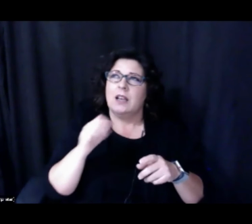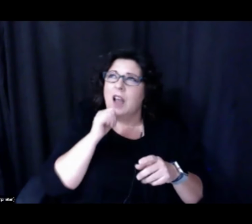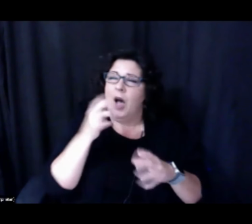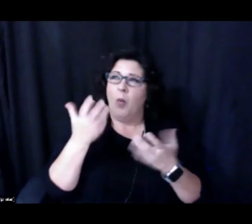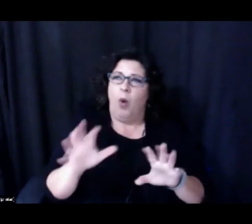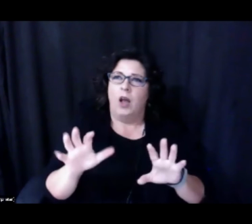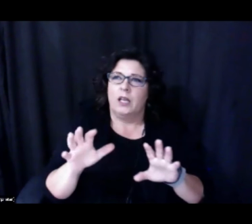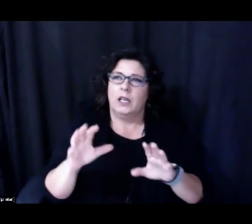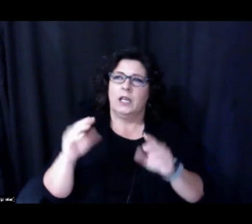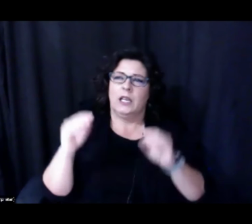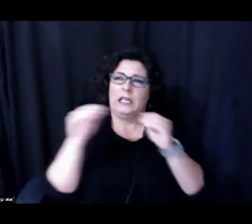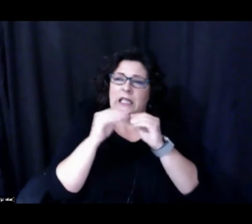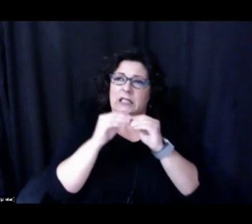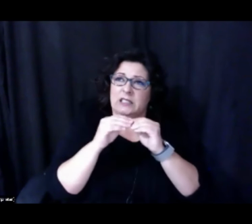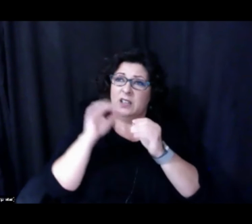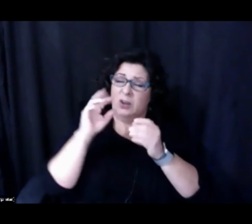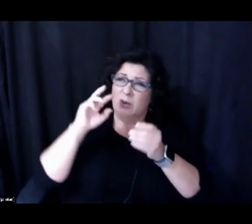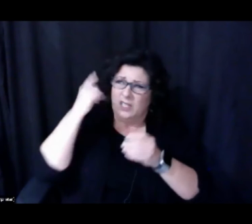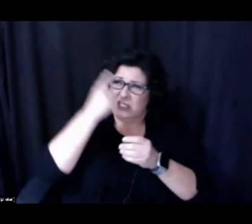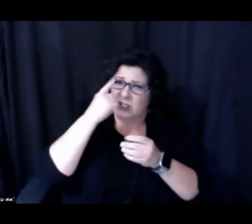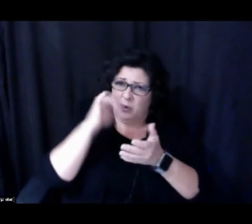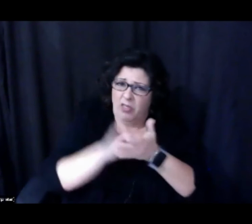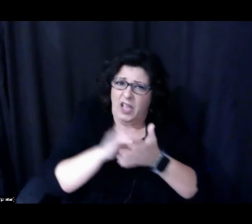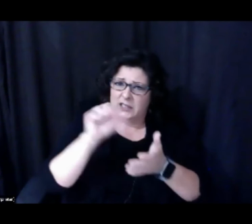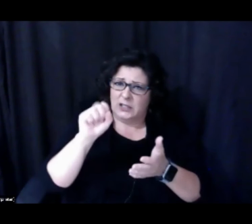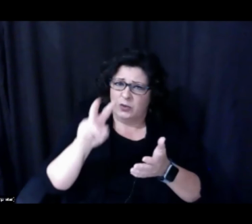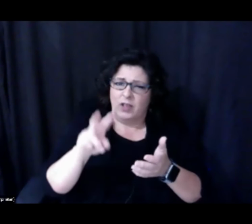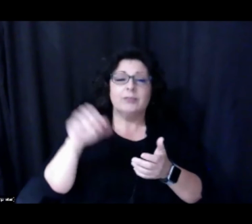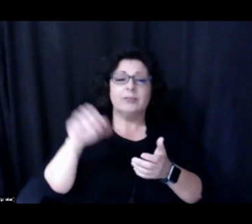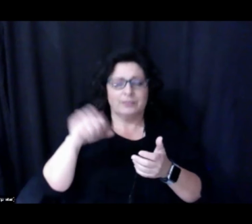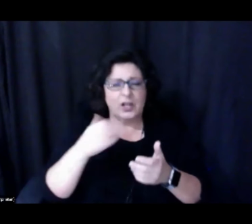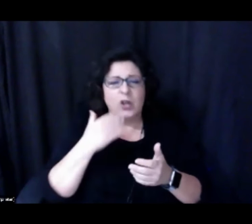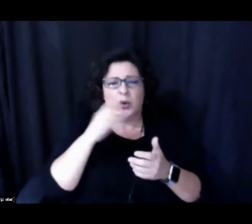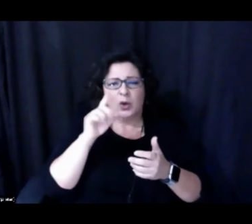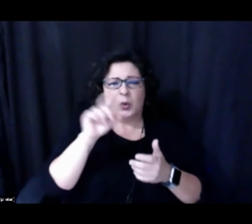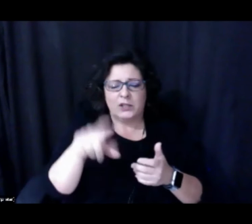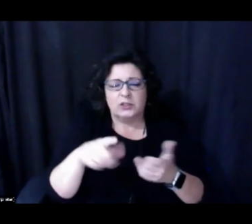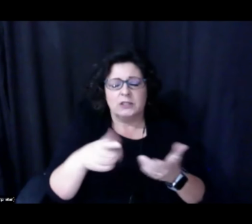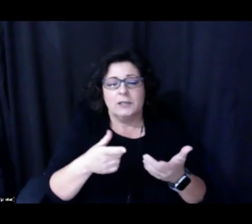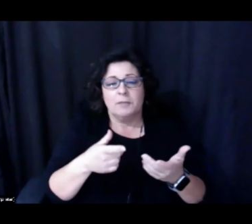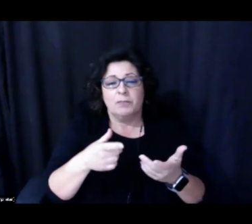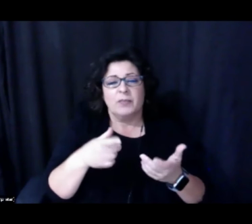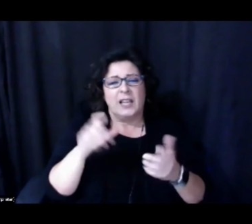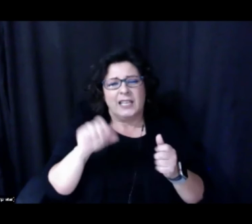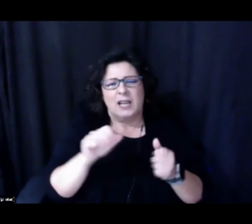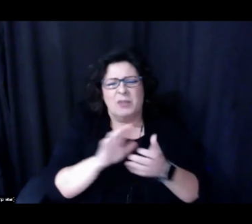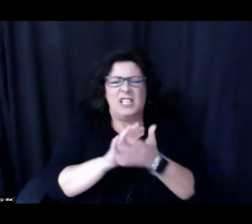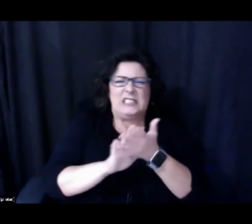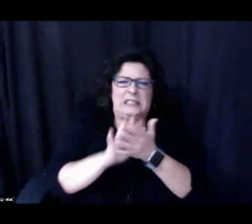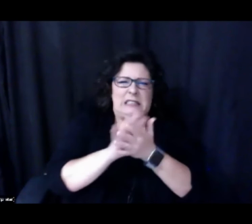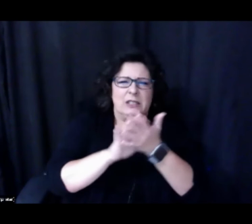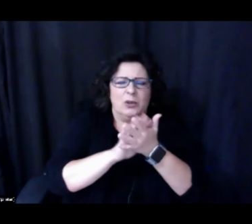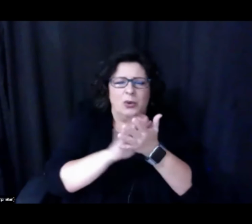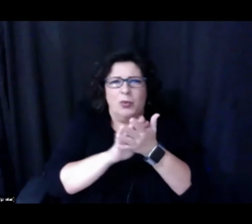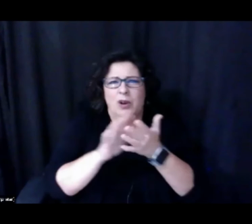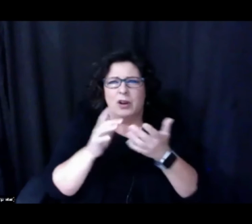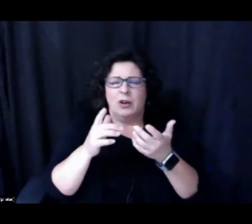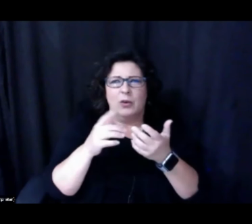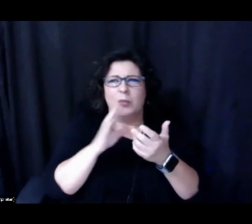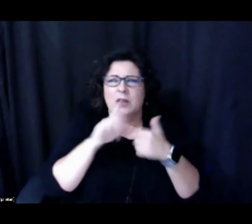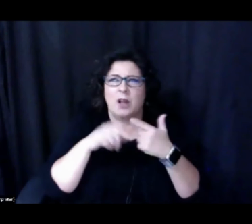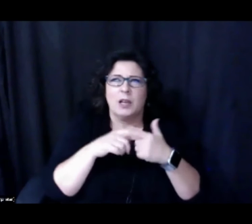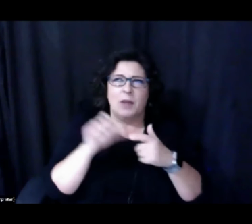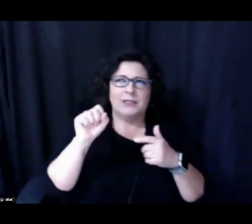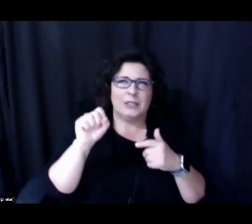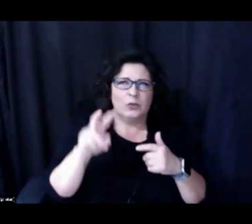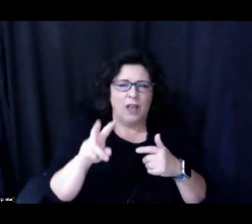sexual violence? Yeah, so I think that's a great question because sometimes it can be a little blurry where the line is with sexual